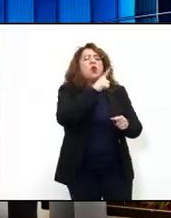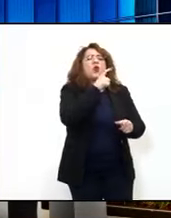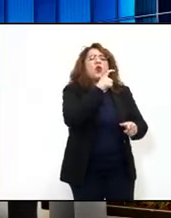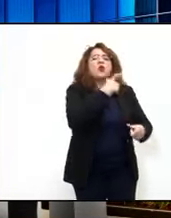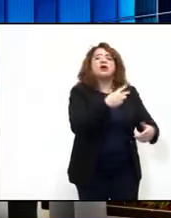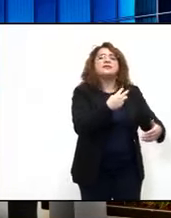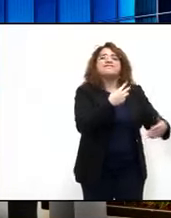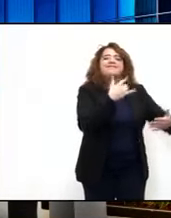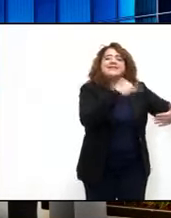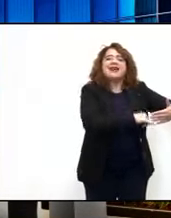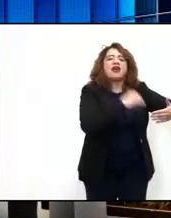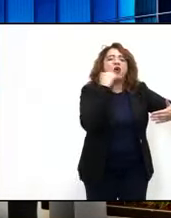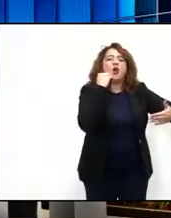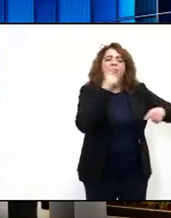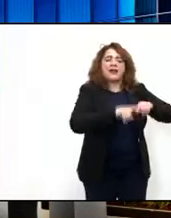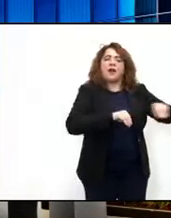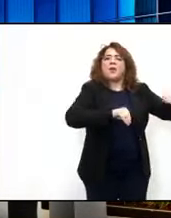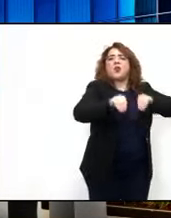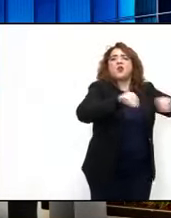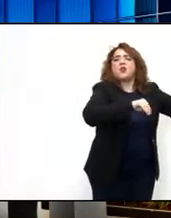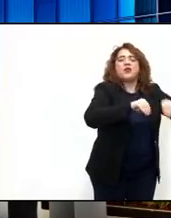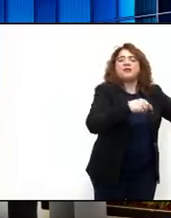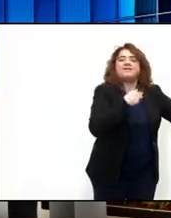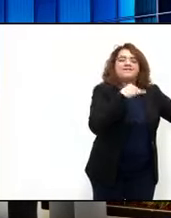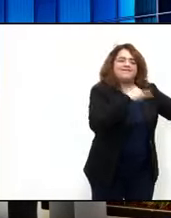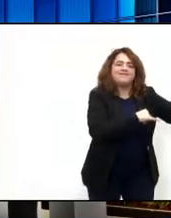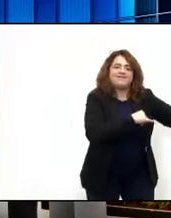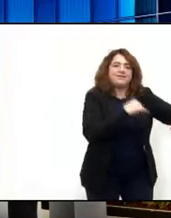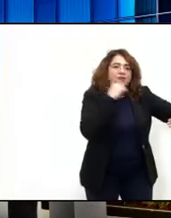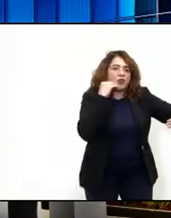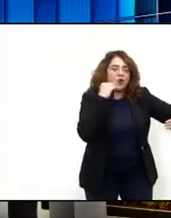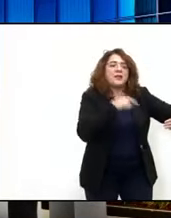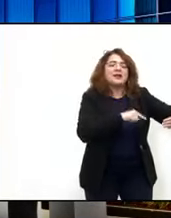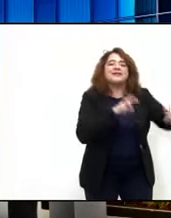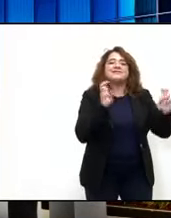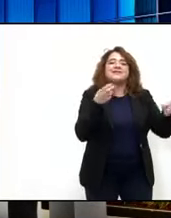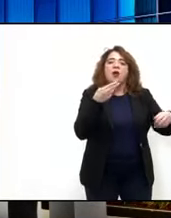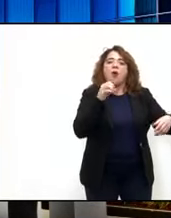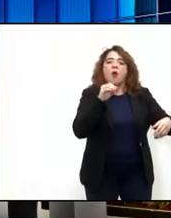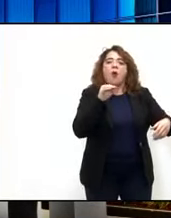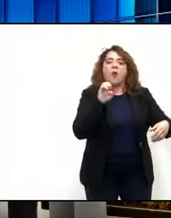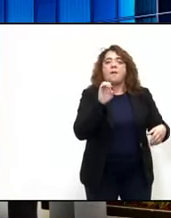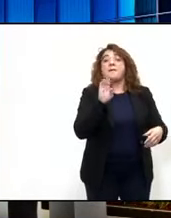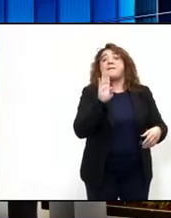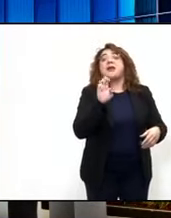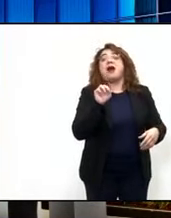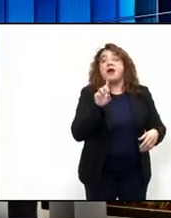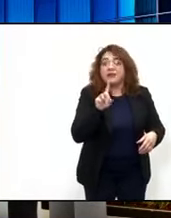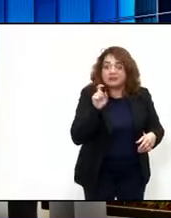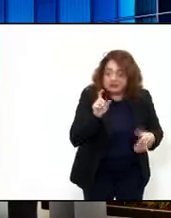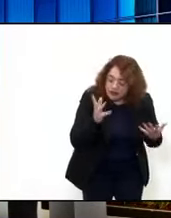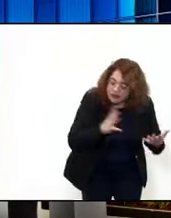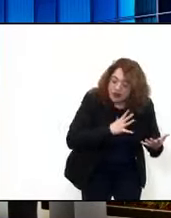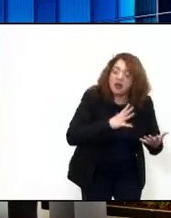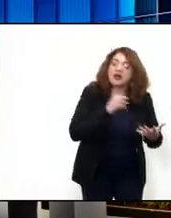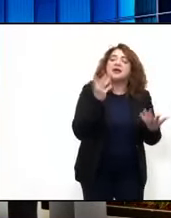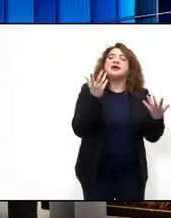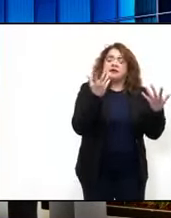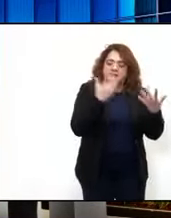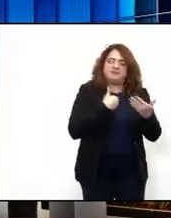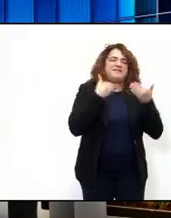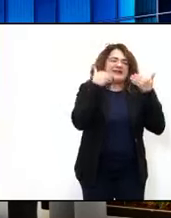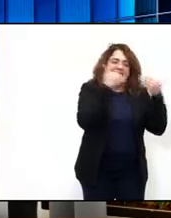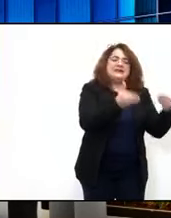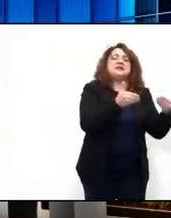will be able to register if they are homebound and need appointments brought to them, as well as to senior